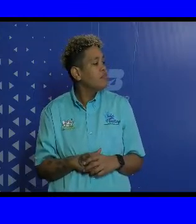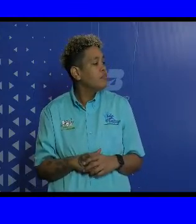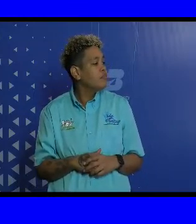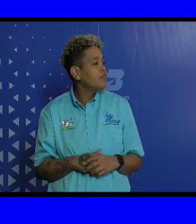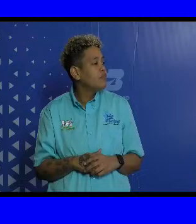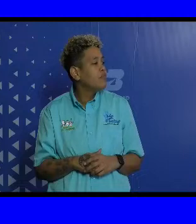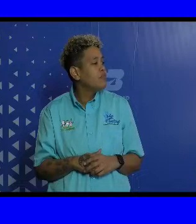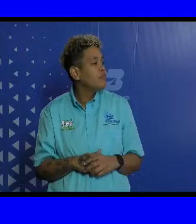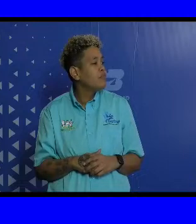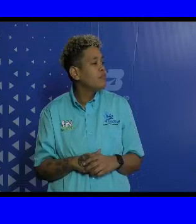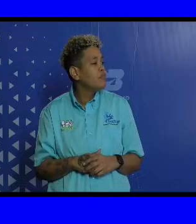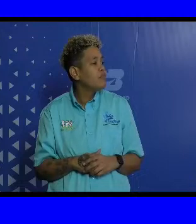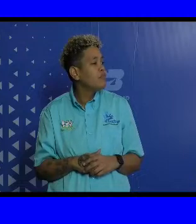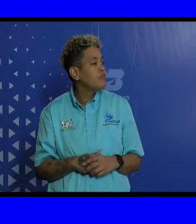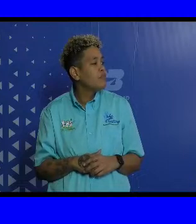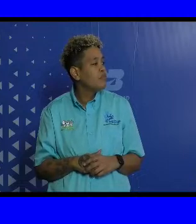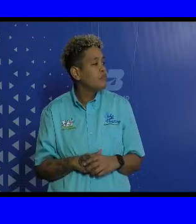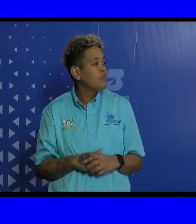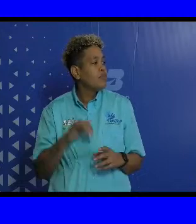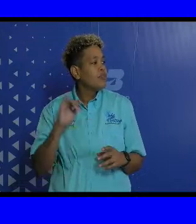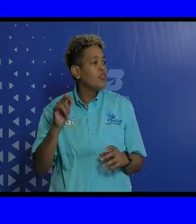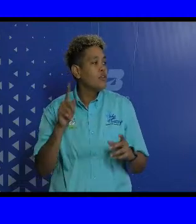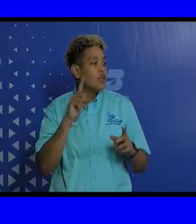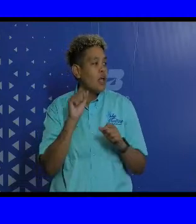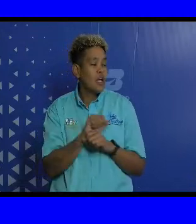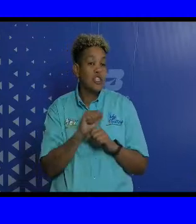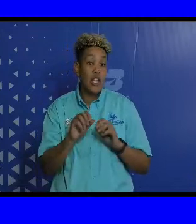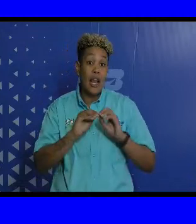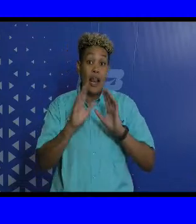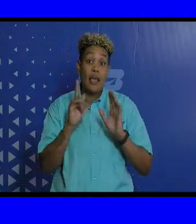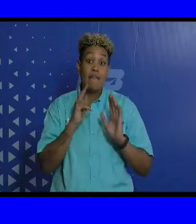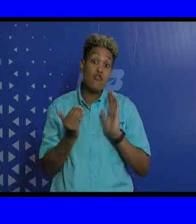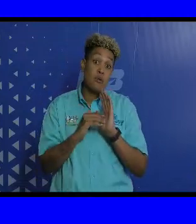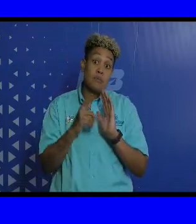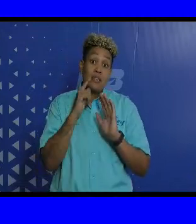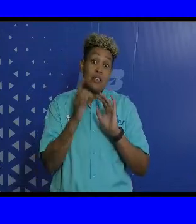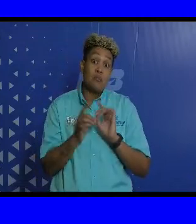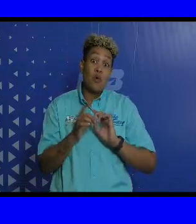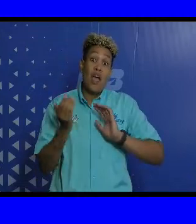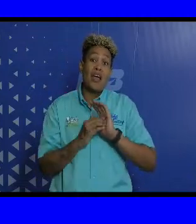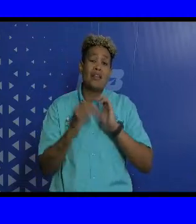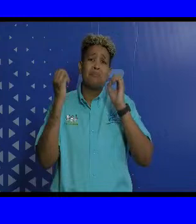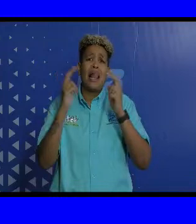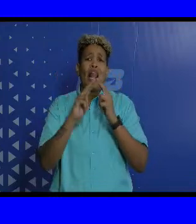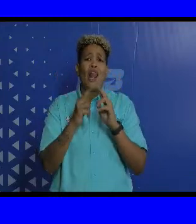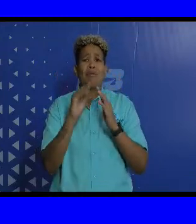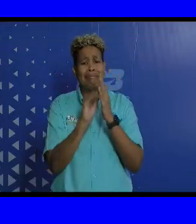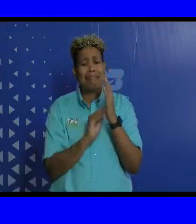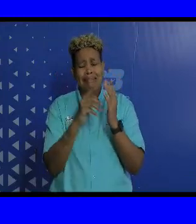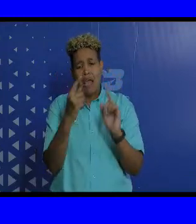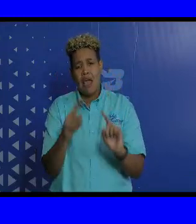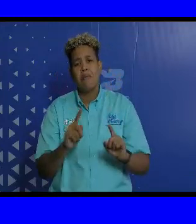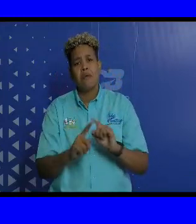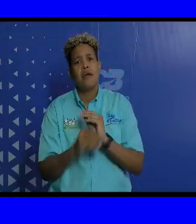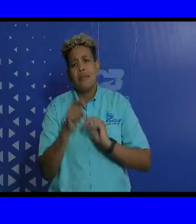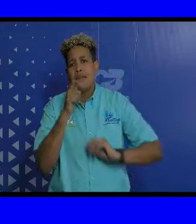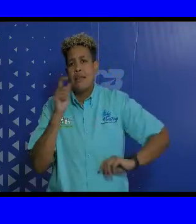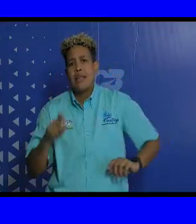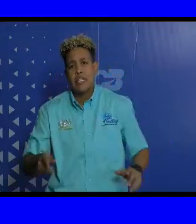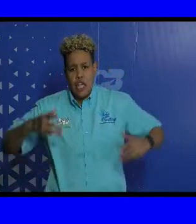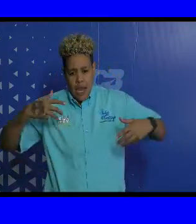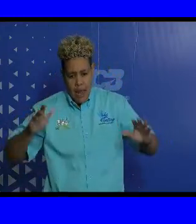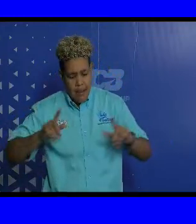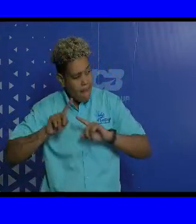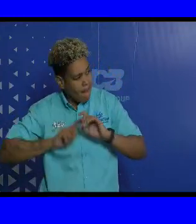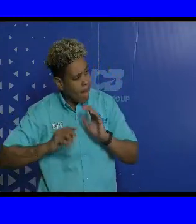just actually clarify and repeat, because as I spoke, again, it's a lot of numbers, and it doesn't necessarily,